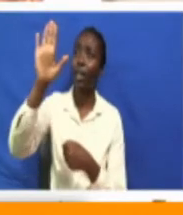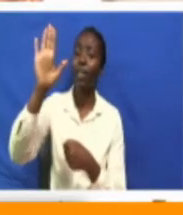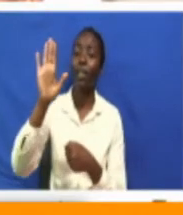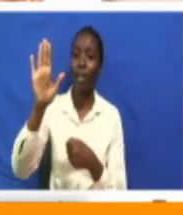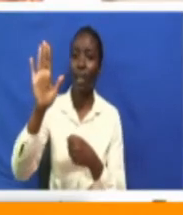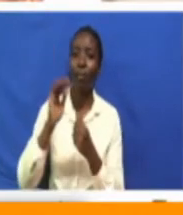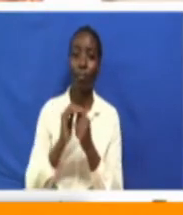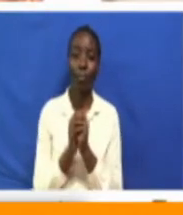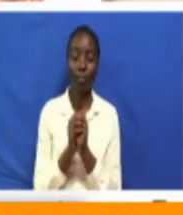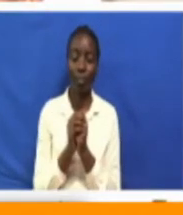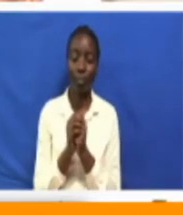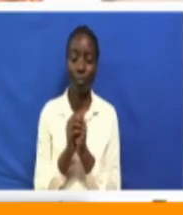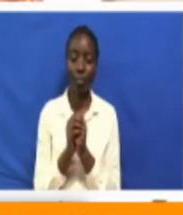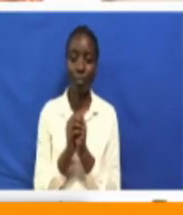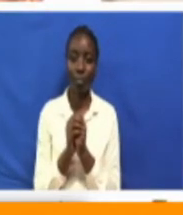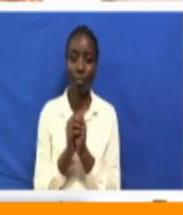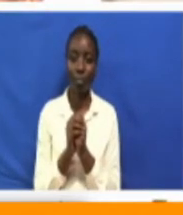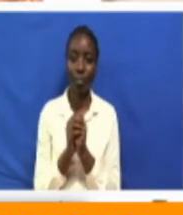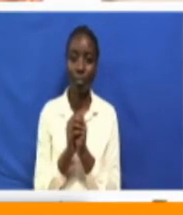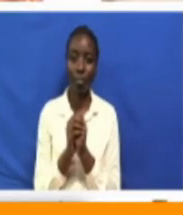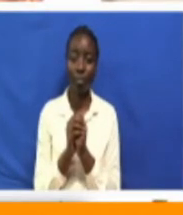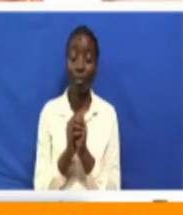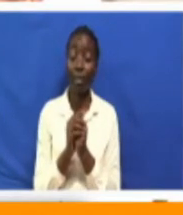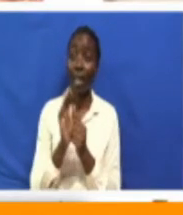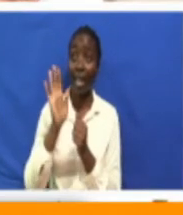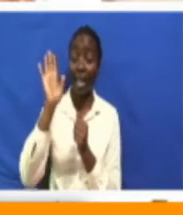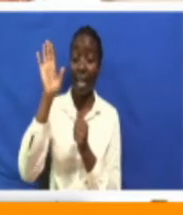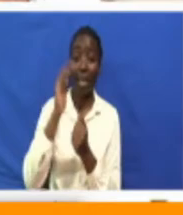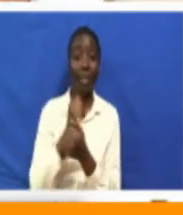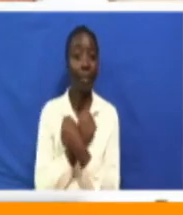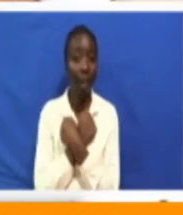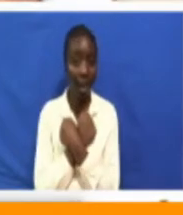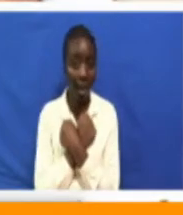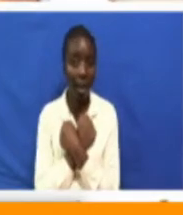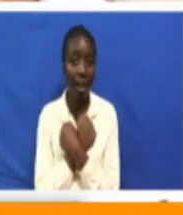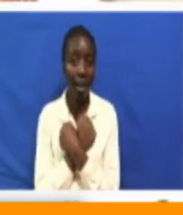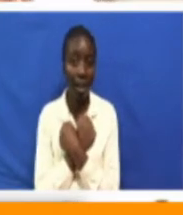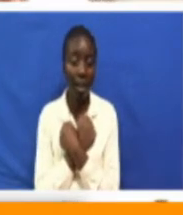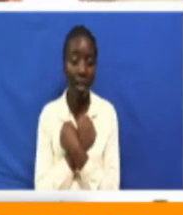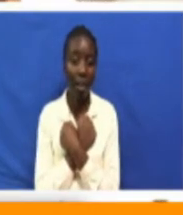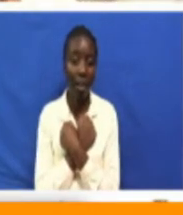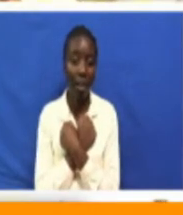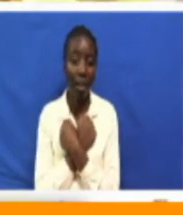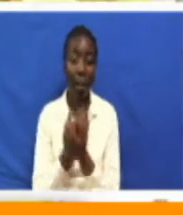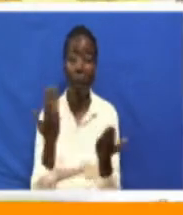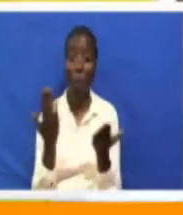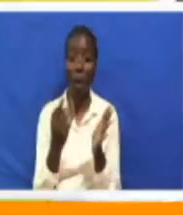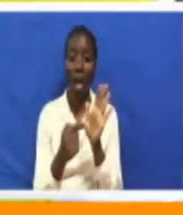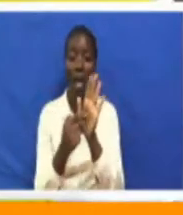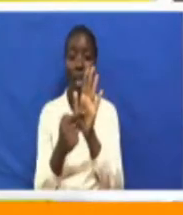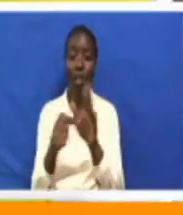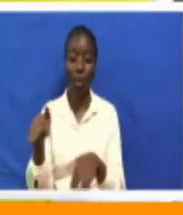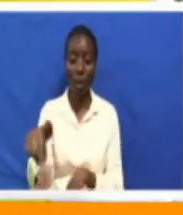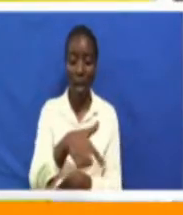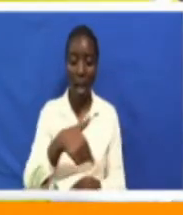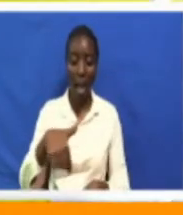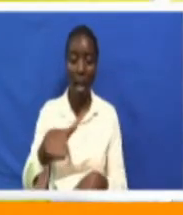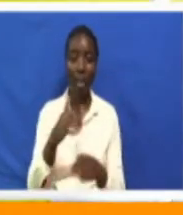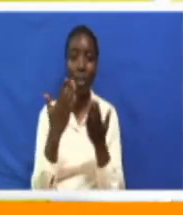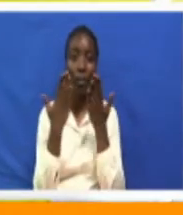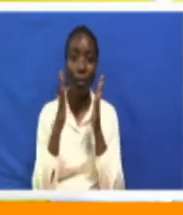in these his love that he is showed us